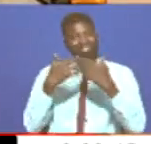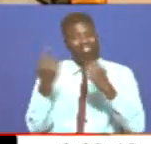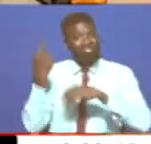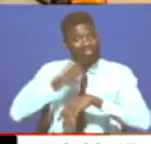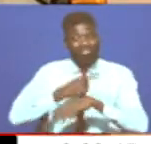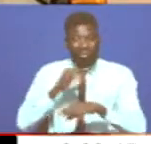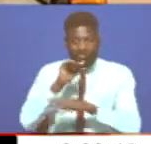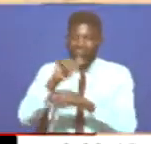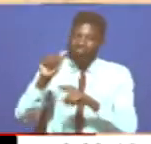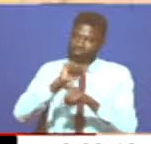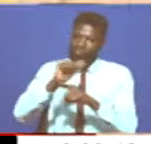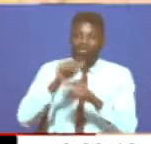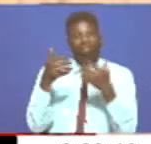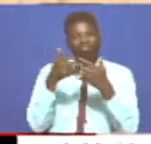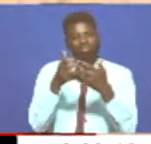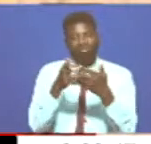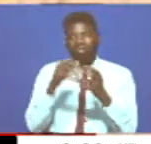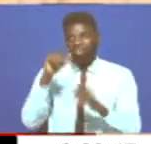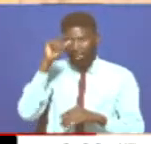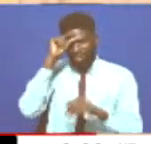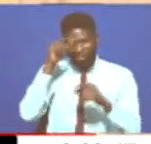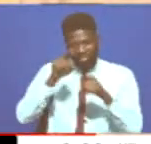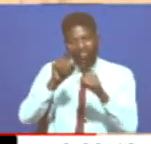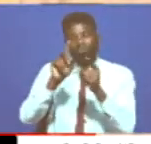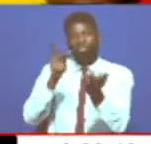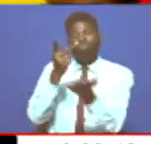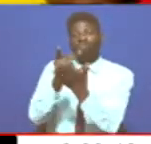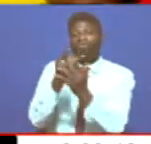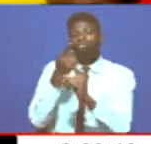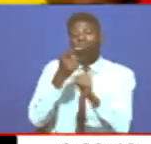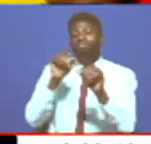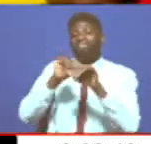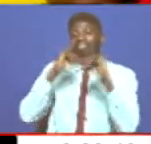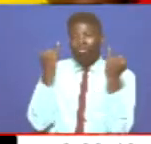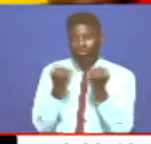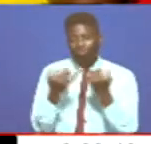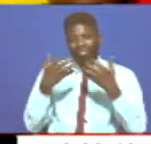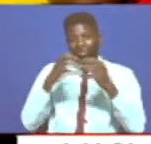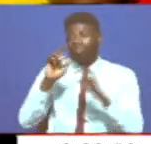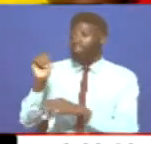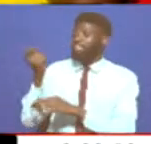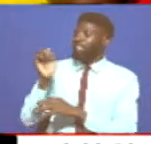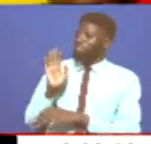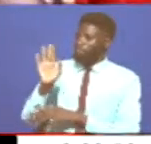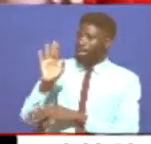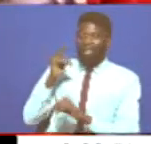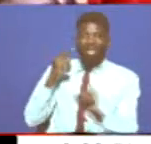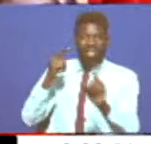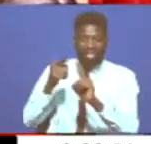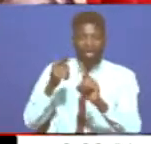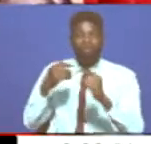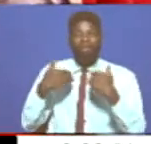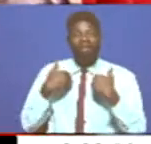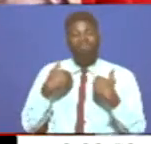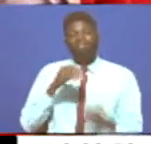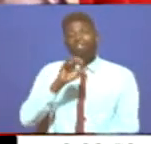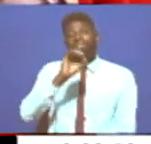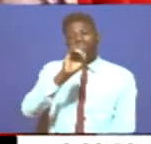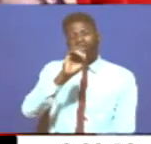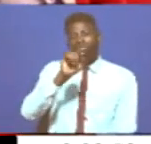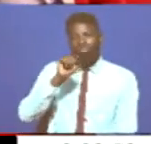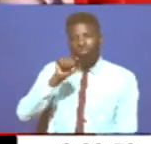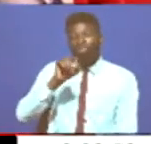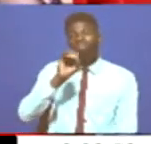The government is mulling over a proposal by the Institutions of Engineers of Kenya to set aside 0.05 of the